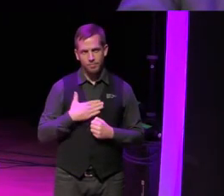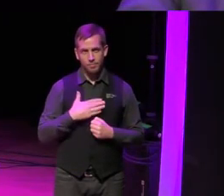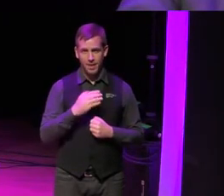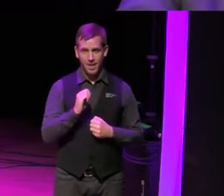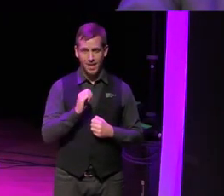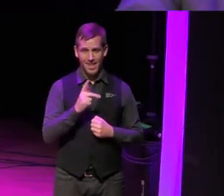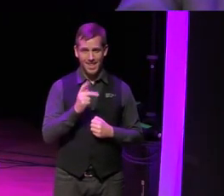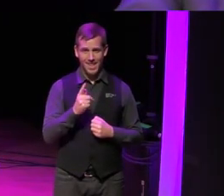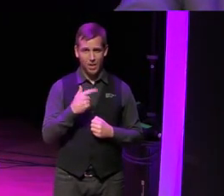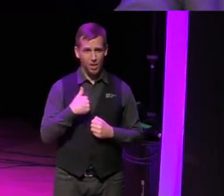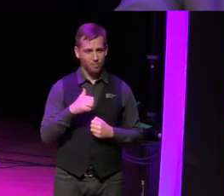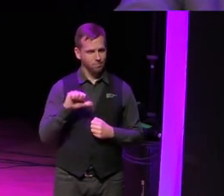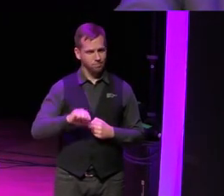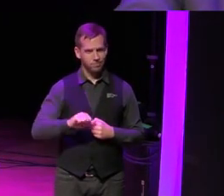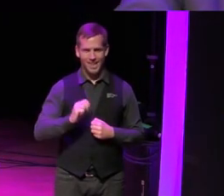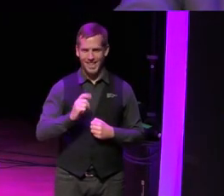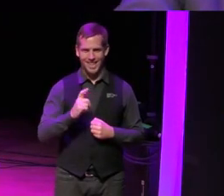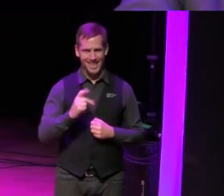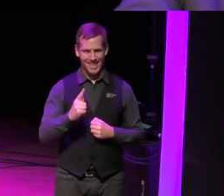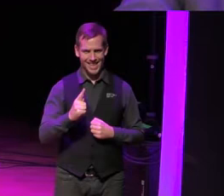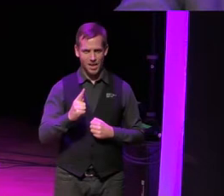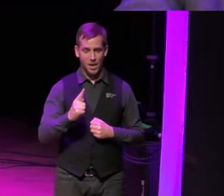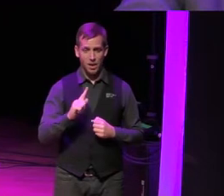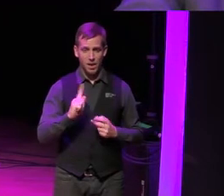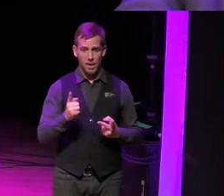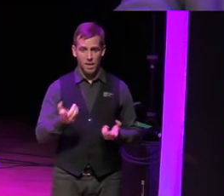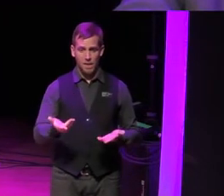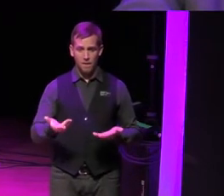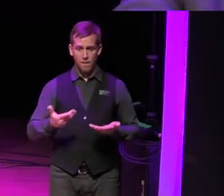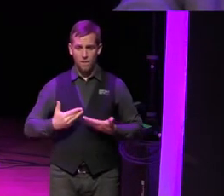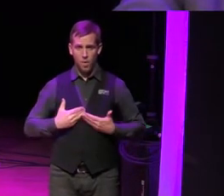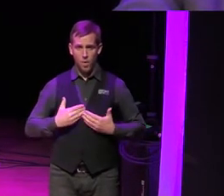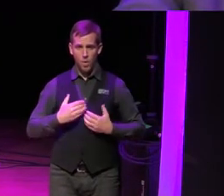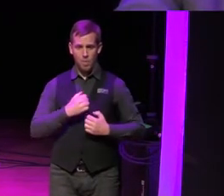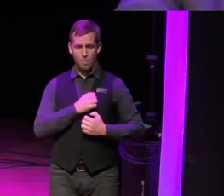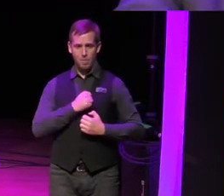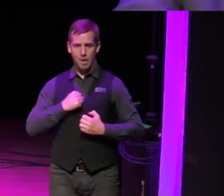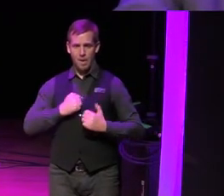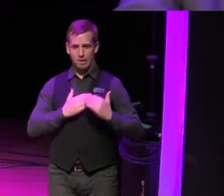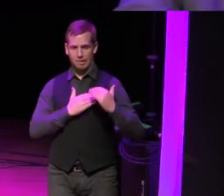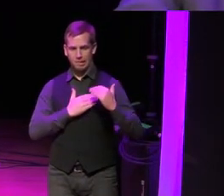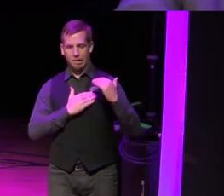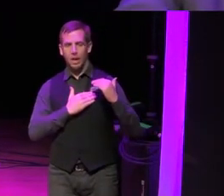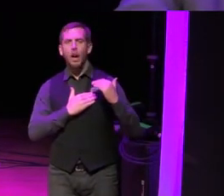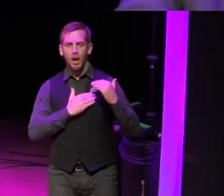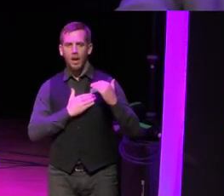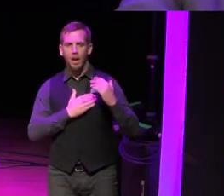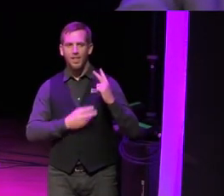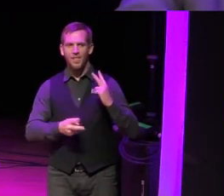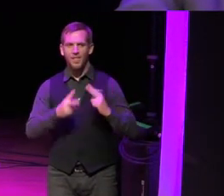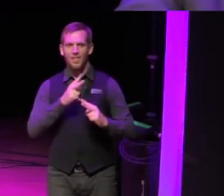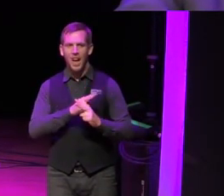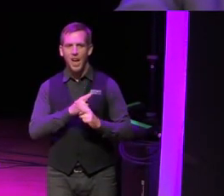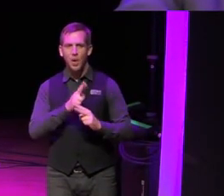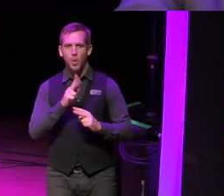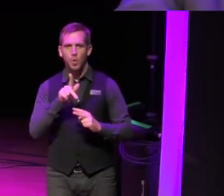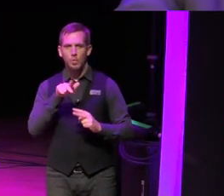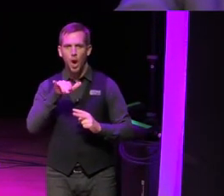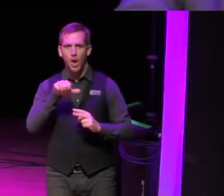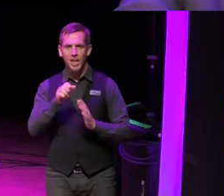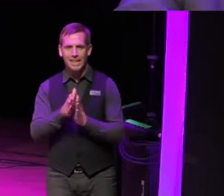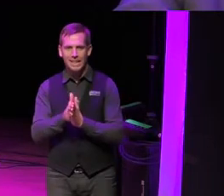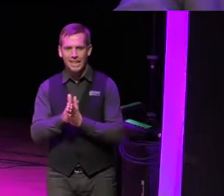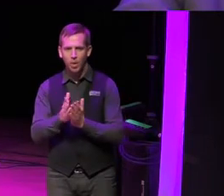low, when you have power, you're even more challenged because you exercise